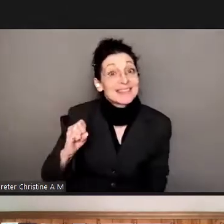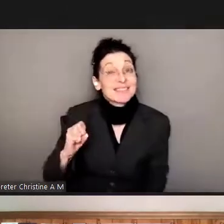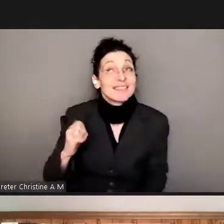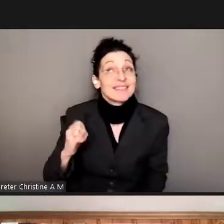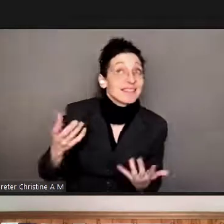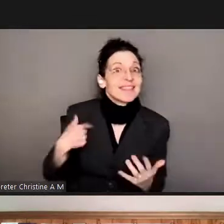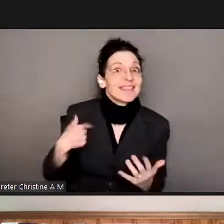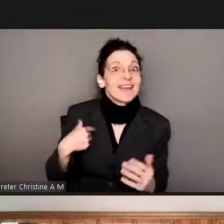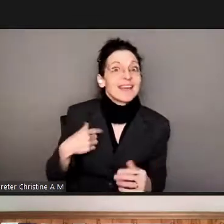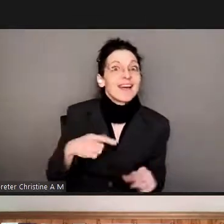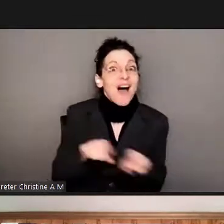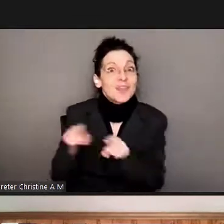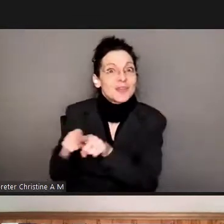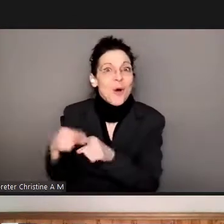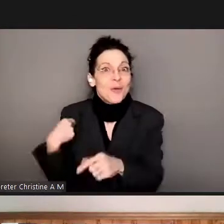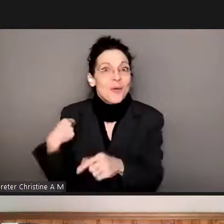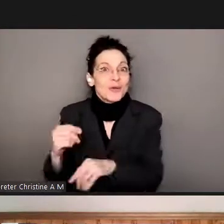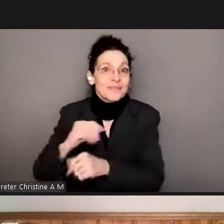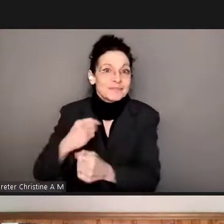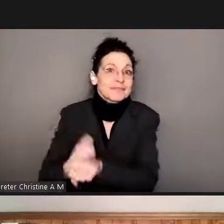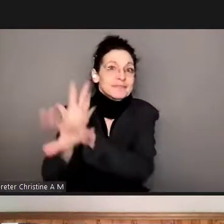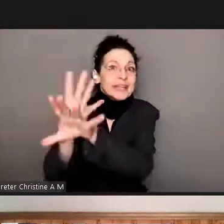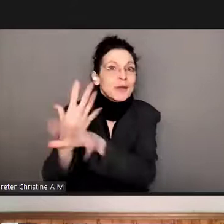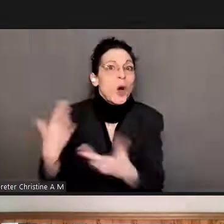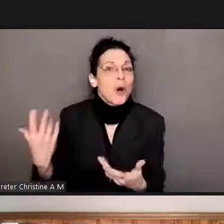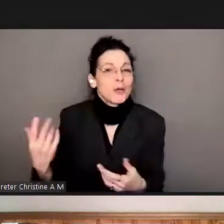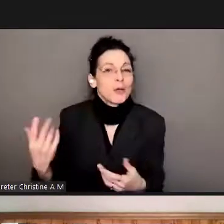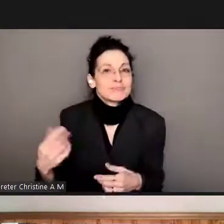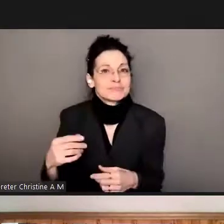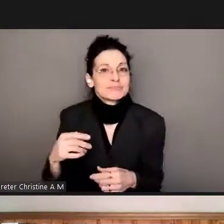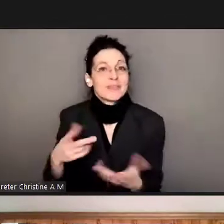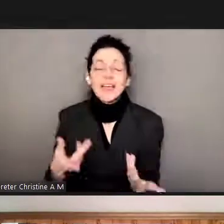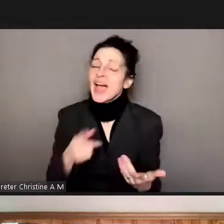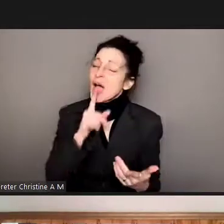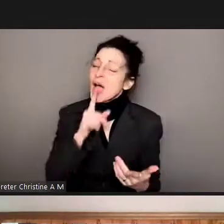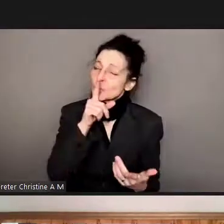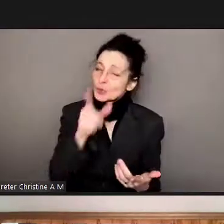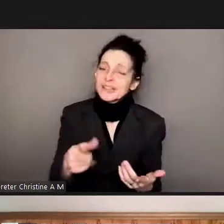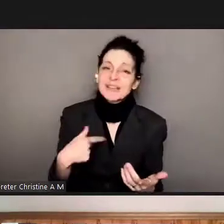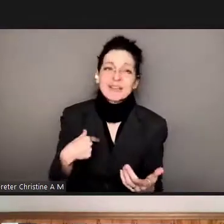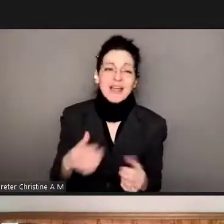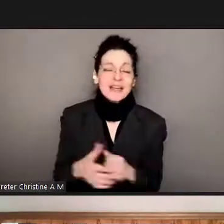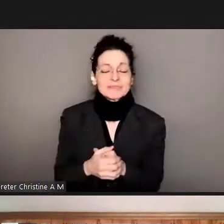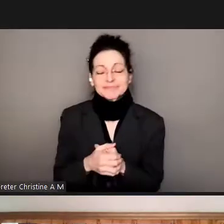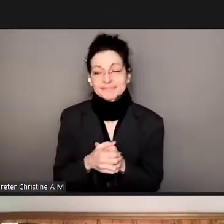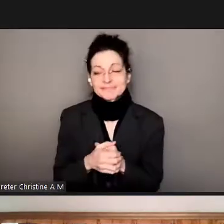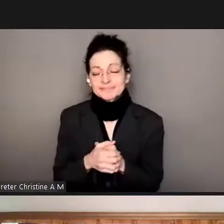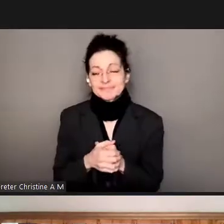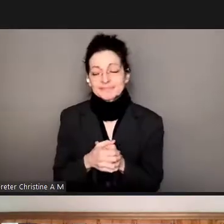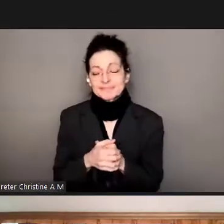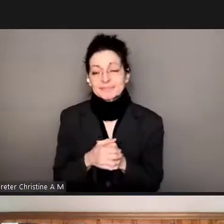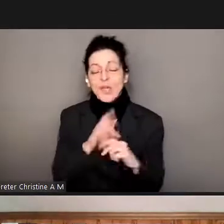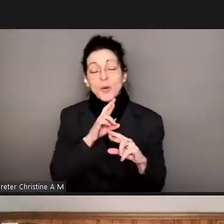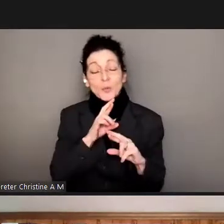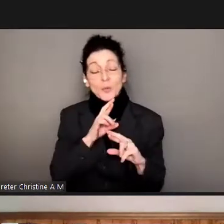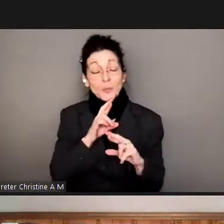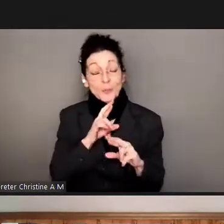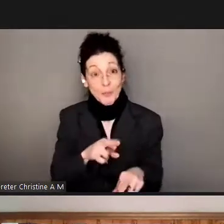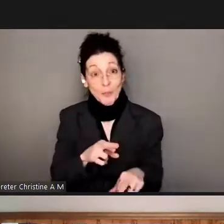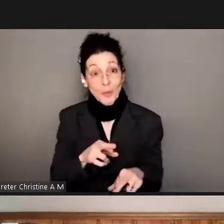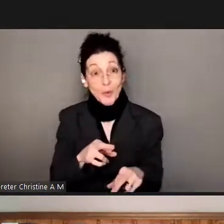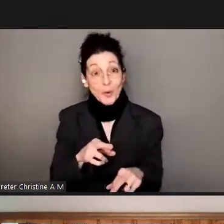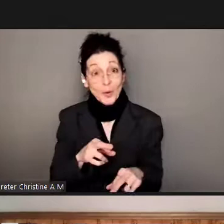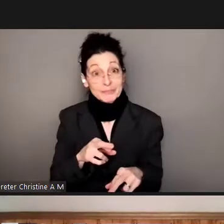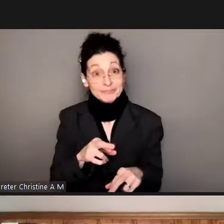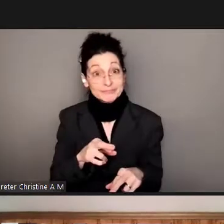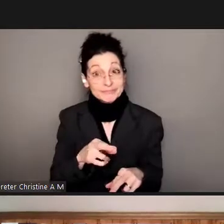is a very active discourse about the act of reporting out and what that means and whether it's necessary. So I'm happy to report